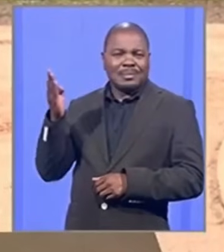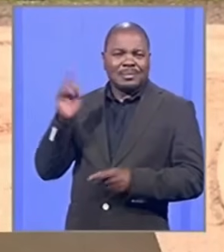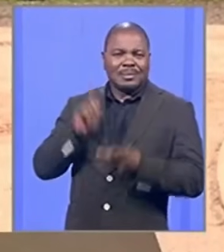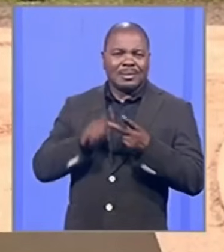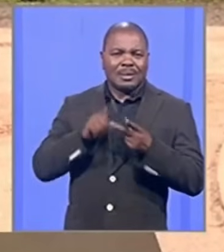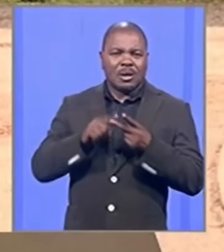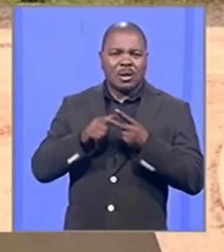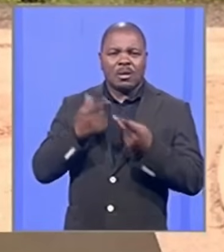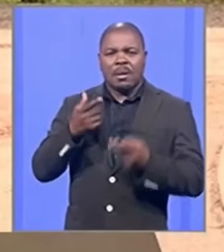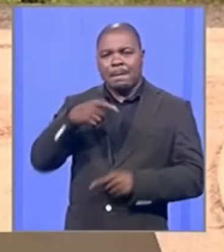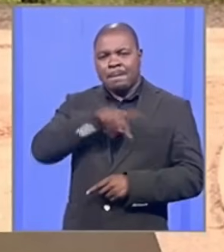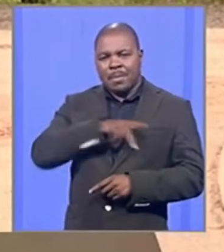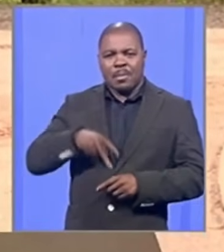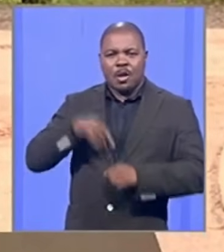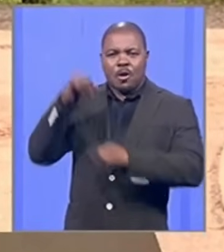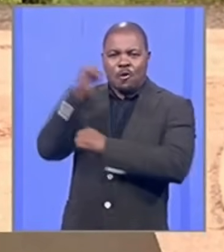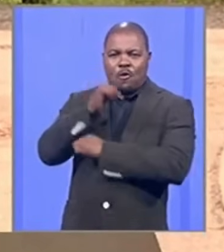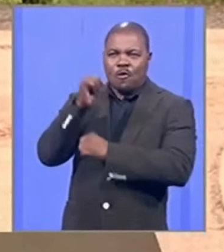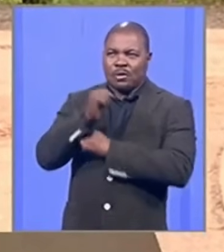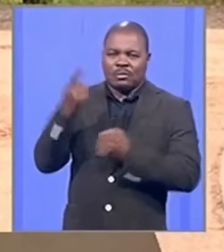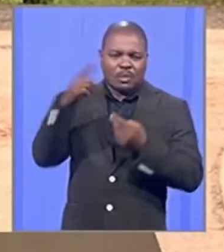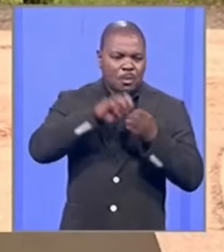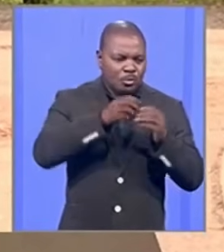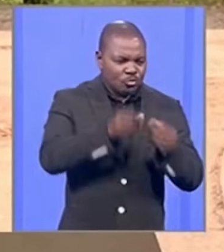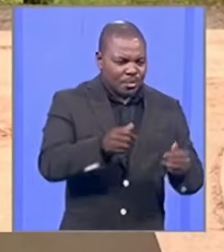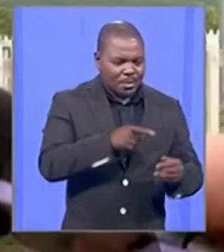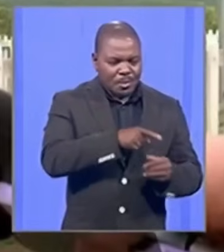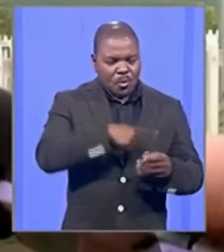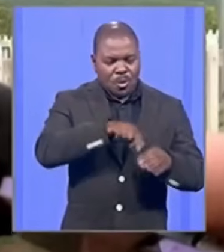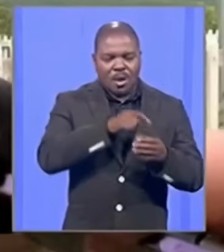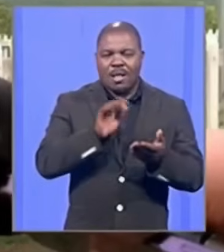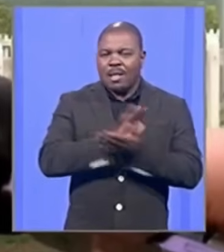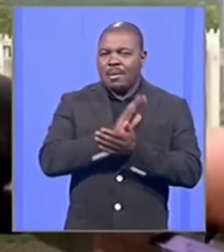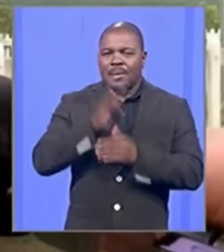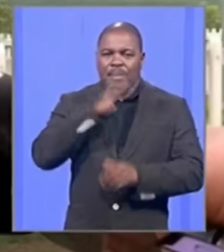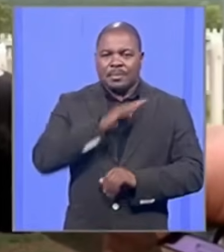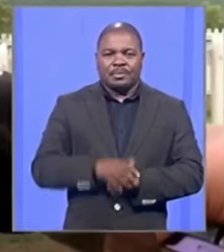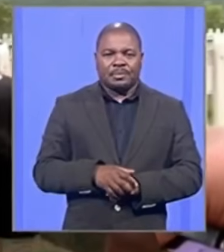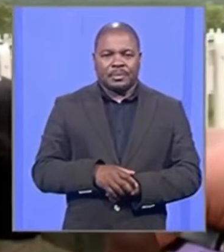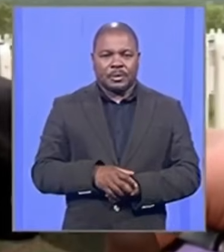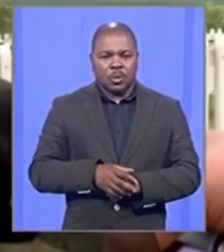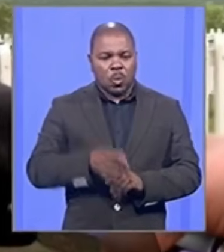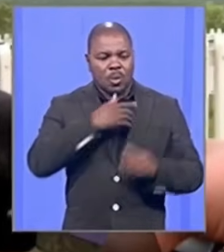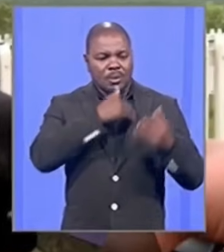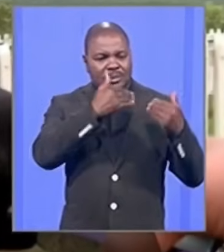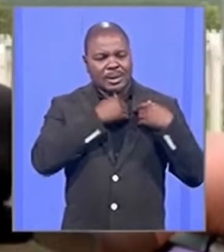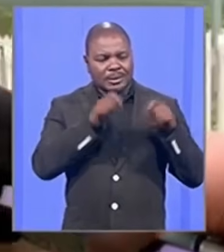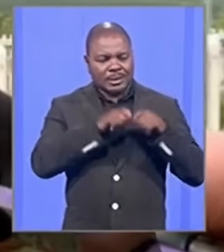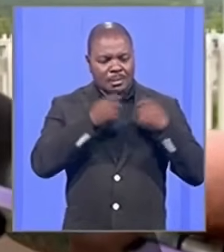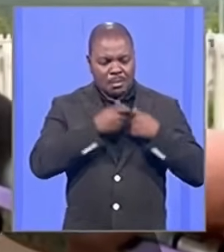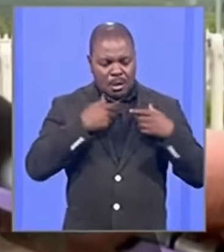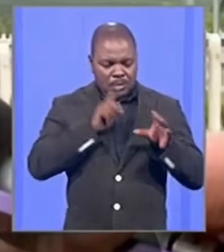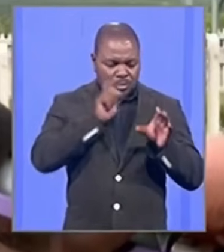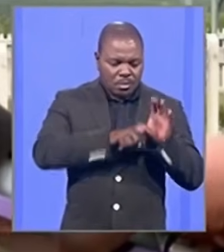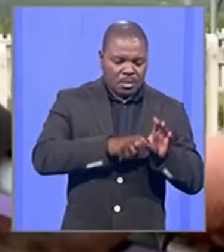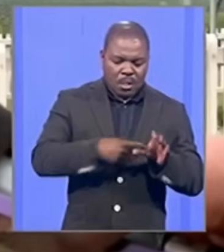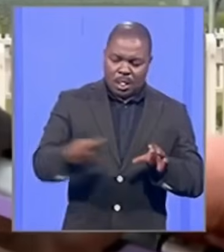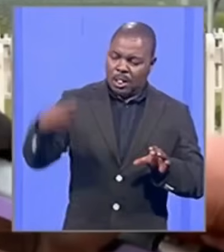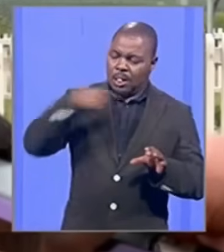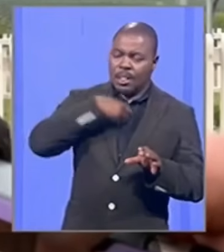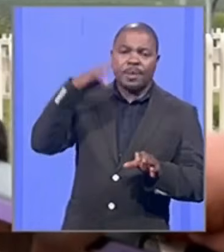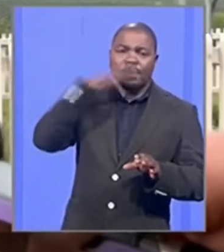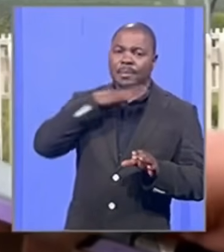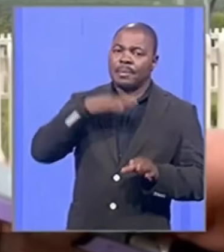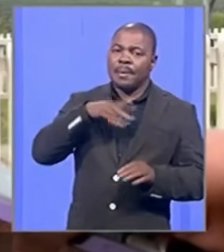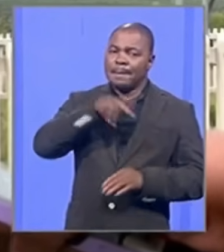kenyeletsa kantoro ya tonakgolo e rarollang bothata bona. Ene rona re mo task team fela ga re duelo gore go ileng re lla ka gore ofisi ya